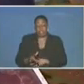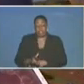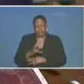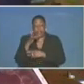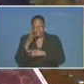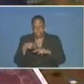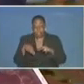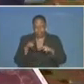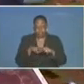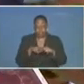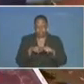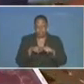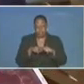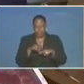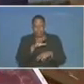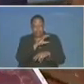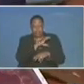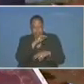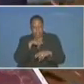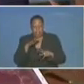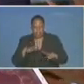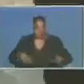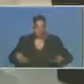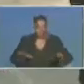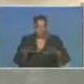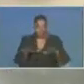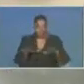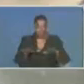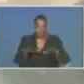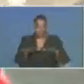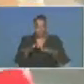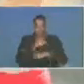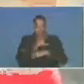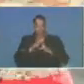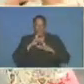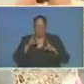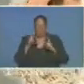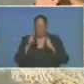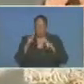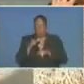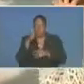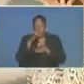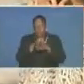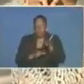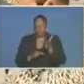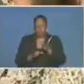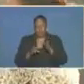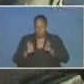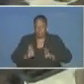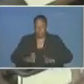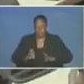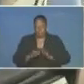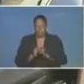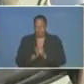an increased police presence, and the police will have new capacity to respond quickly to any criminal activity.